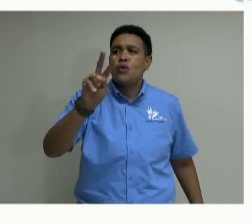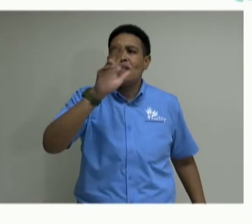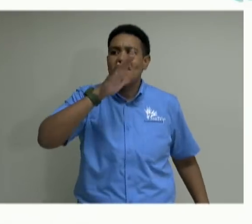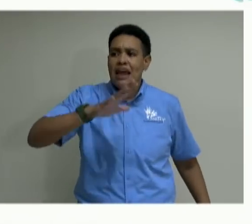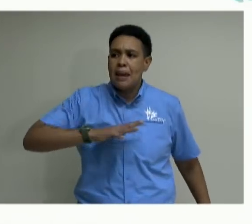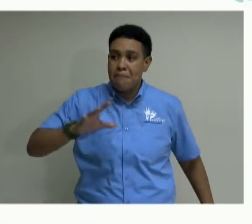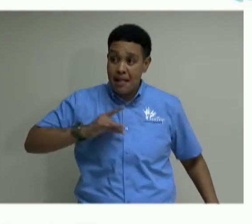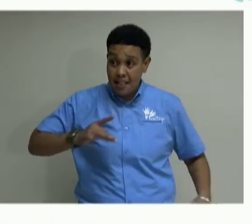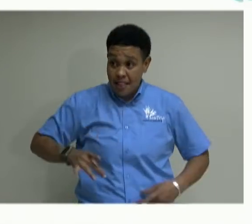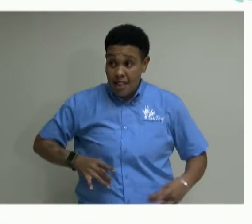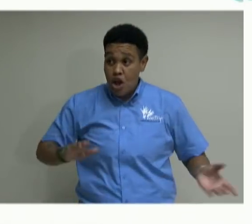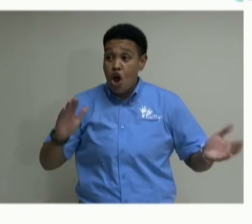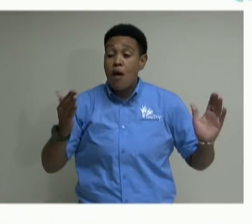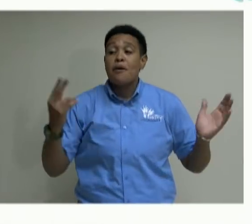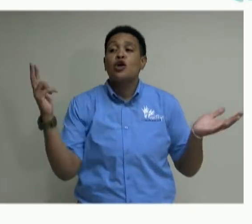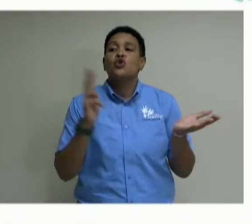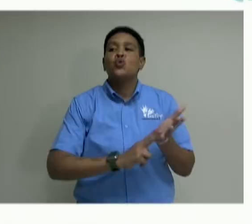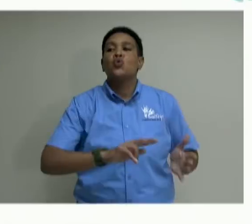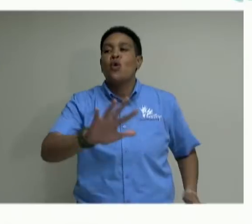females compared to